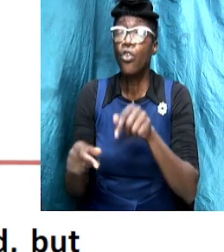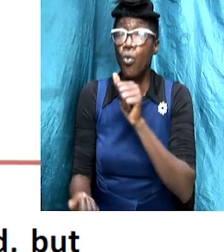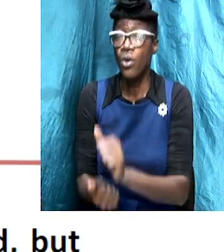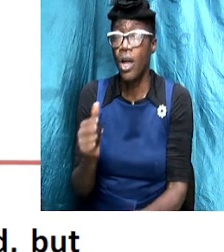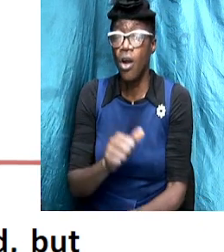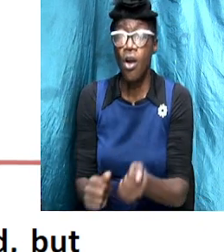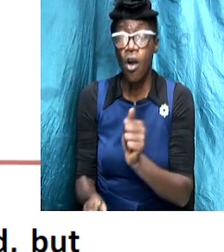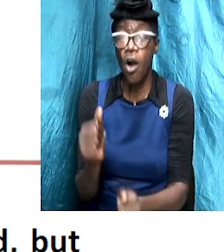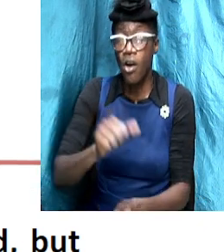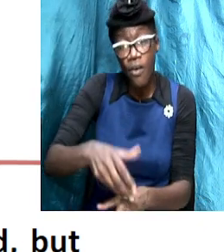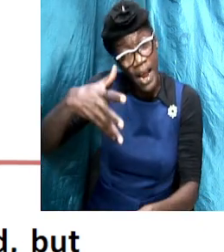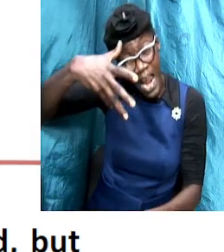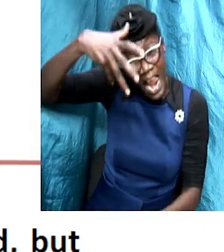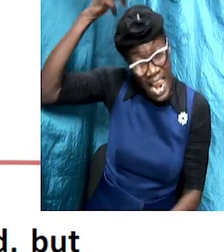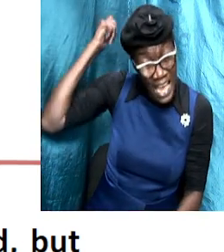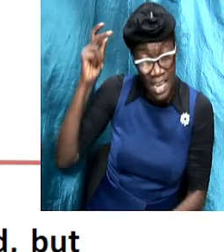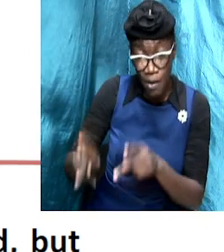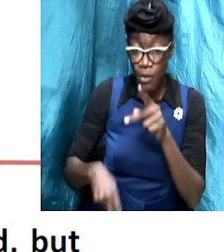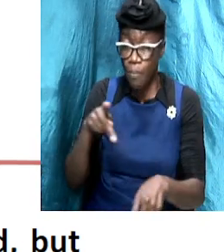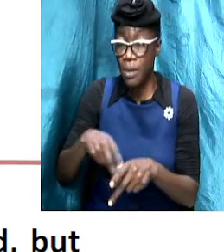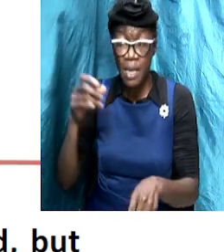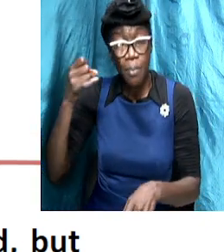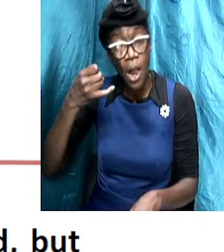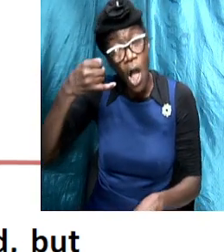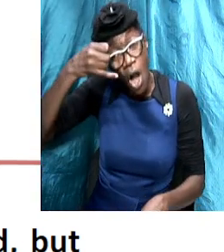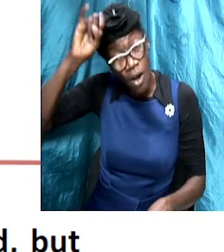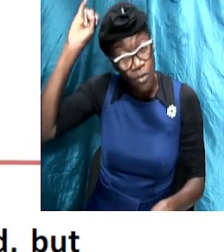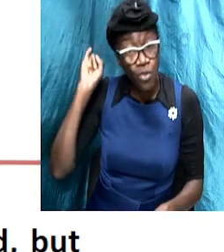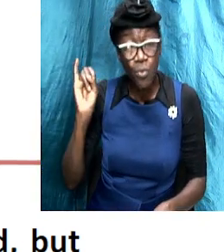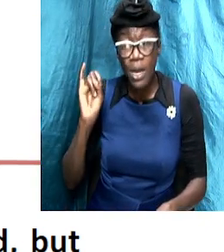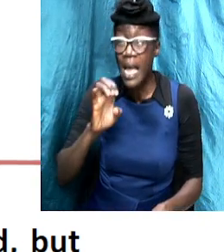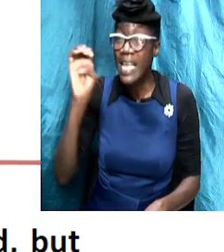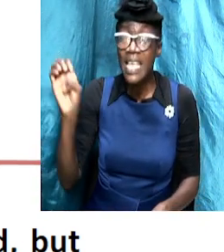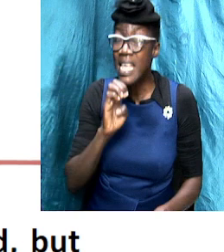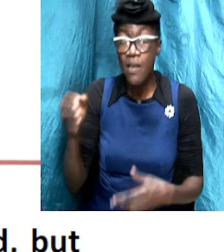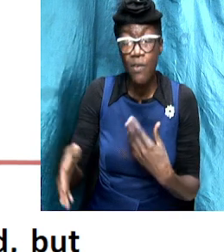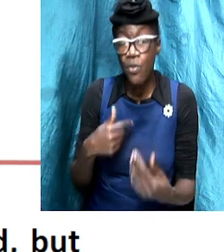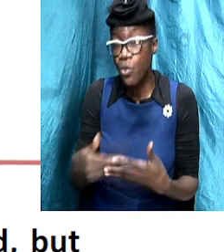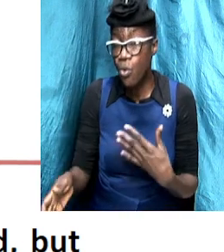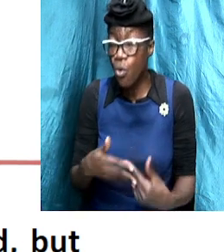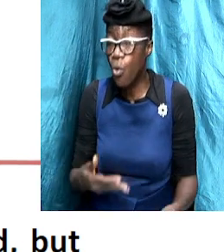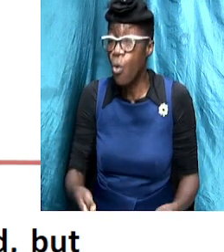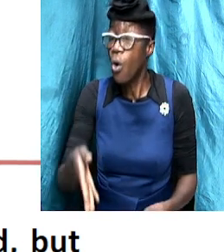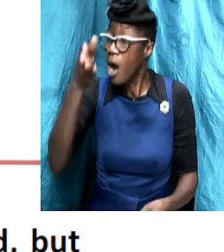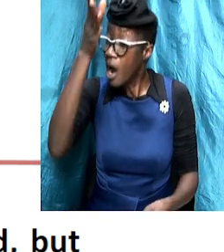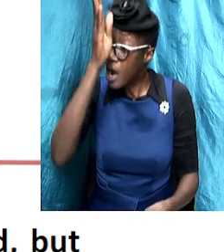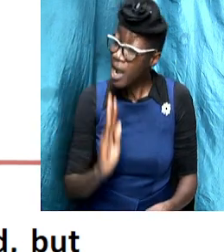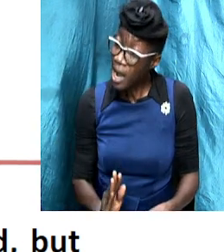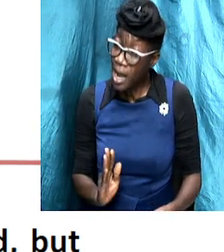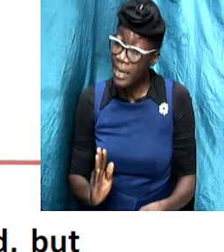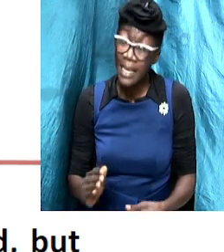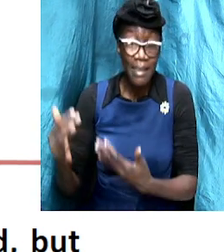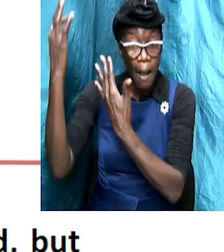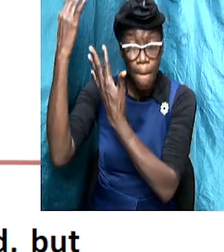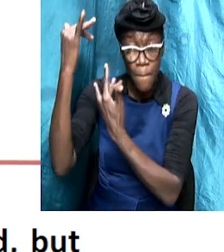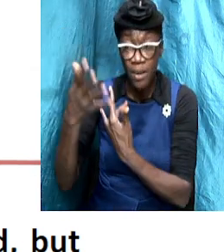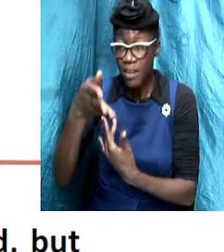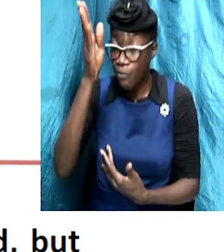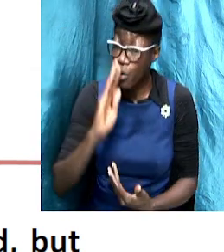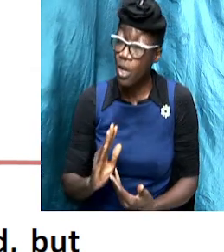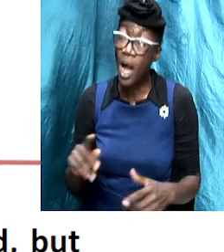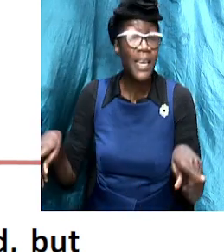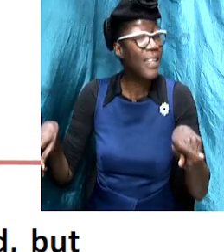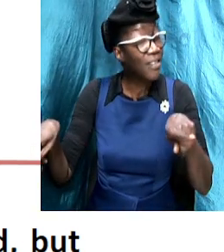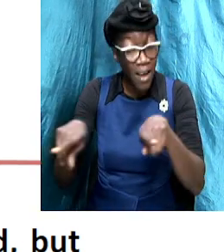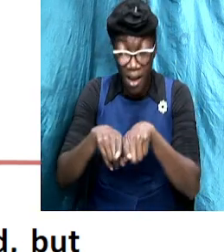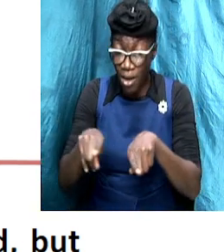Judah. We must understand also that even though God can be a merciful God, our God is also a consuming fire. And therefore,